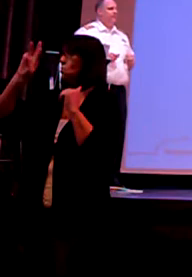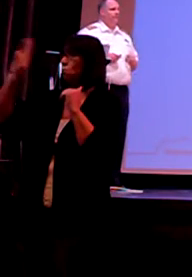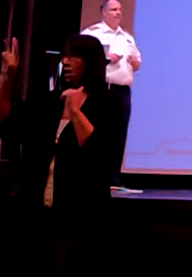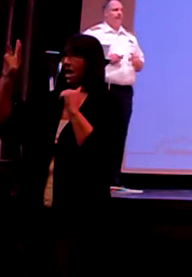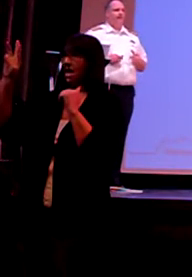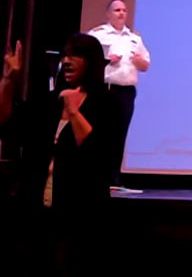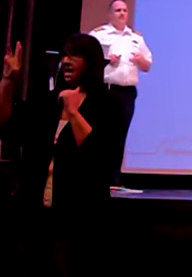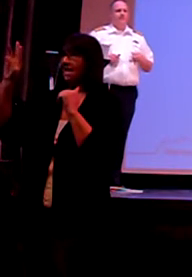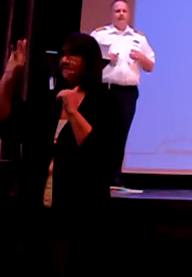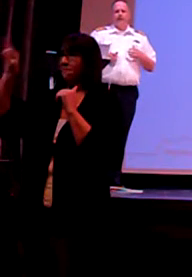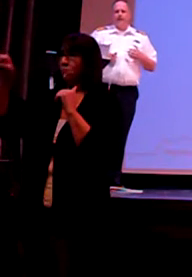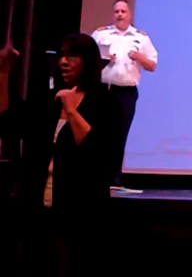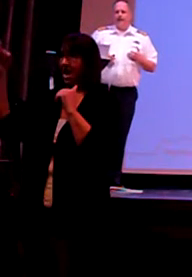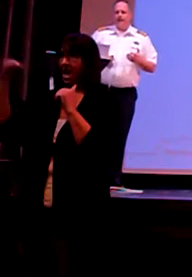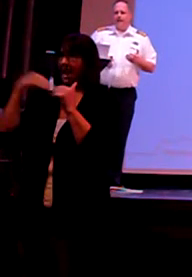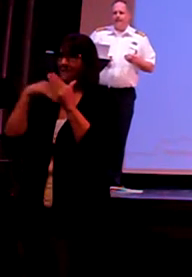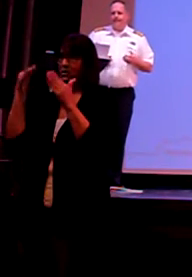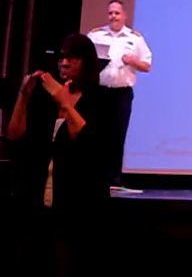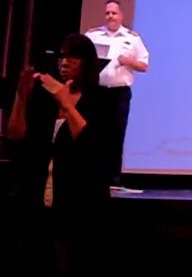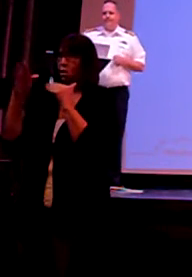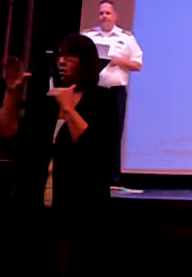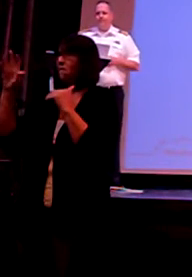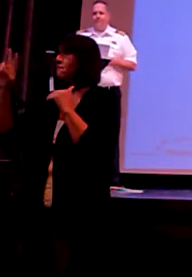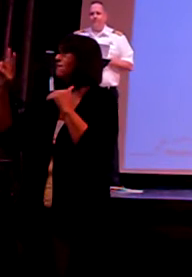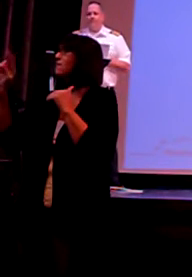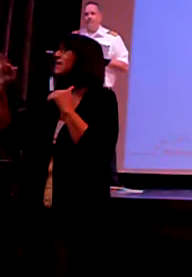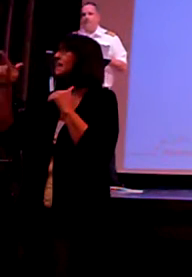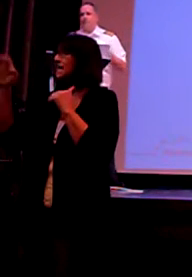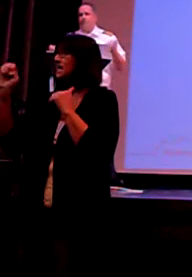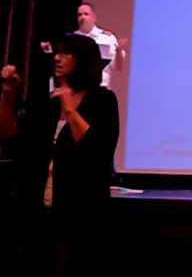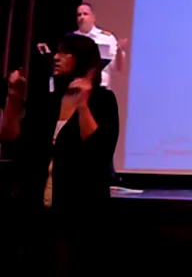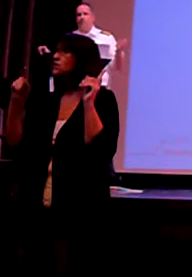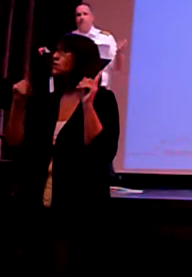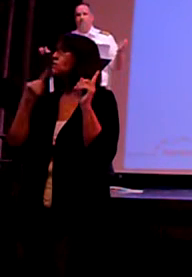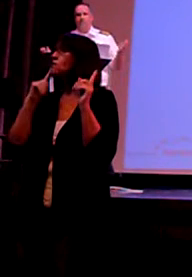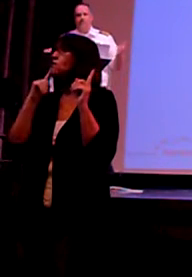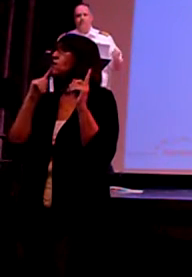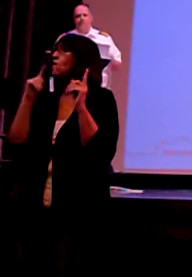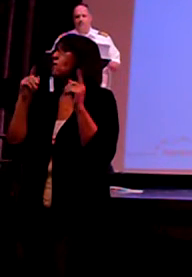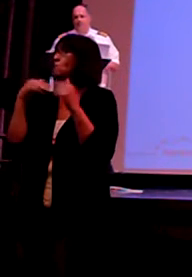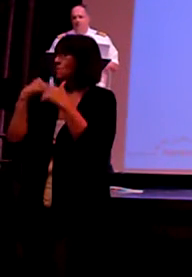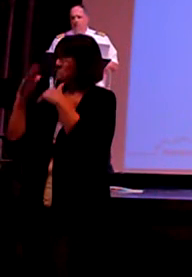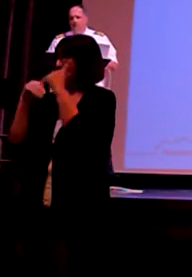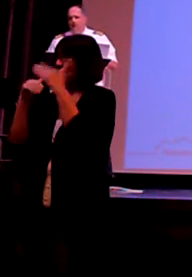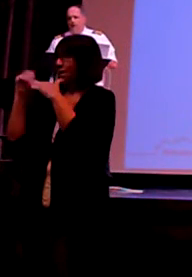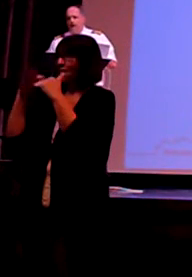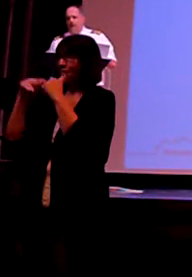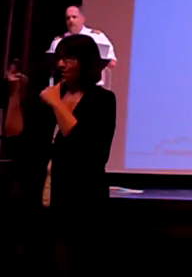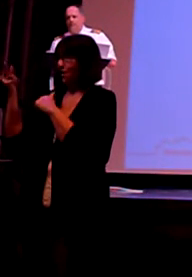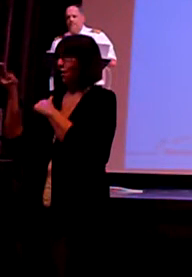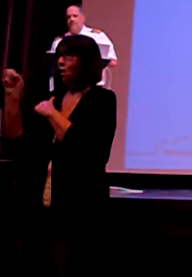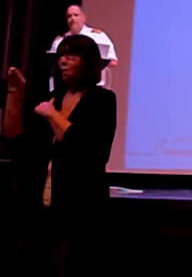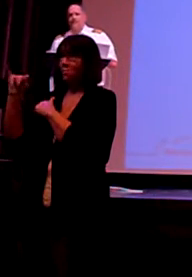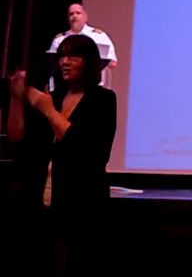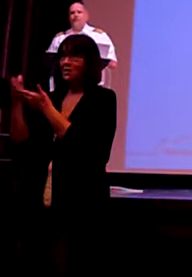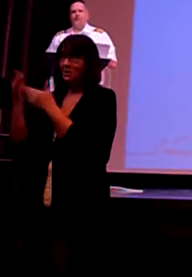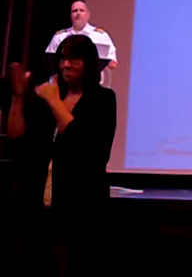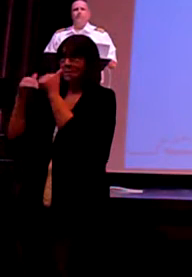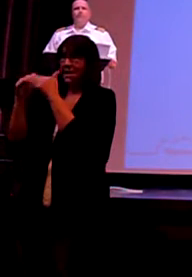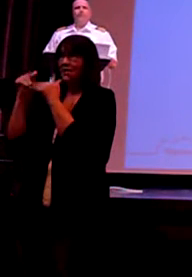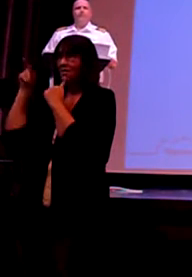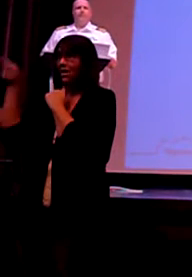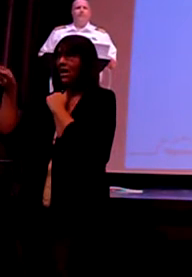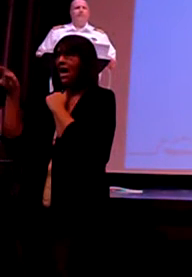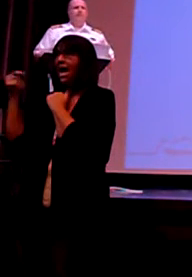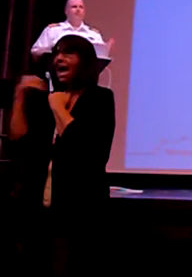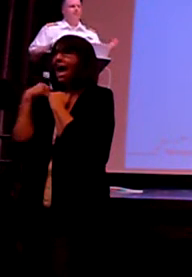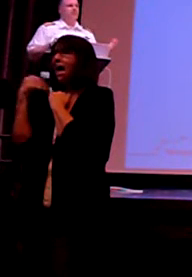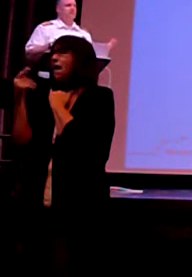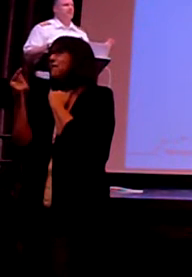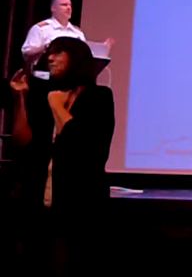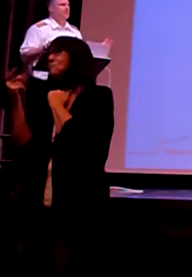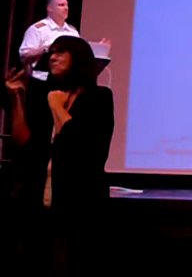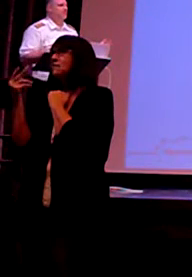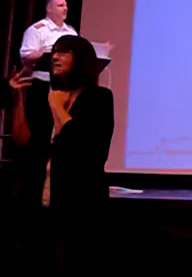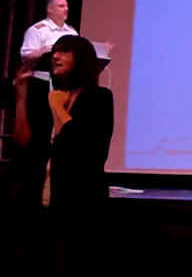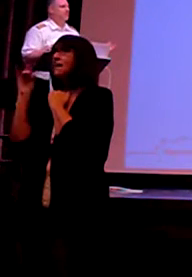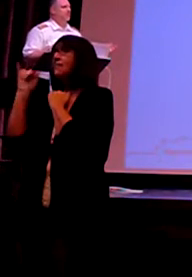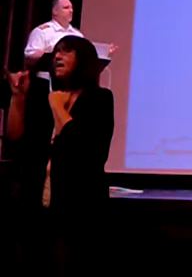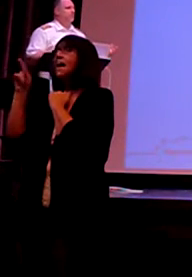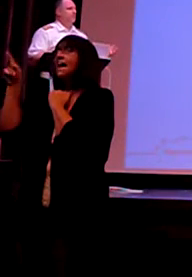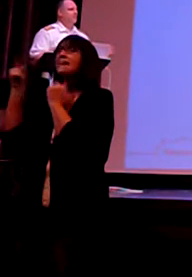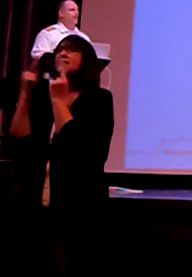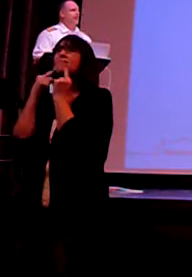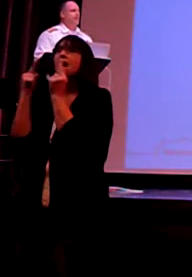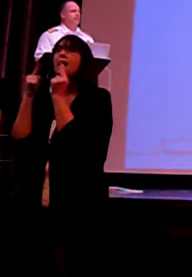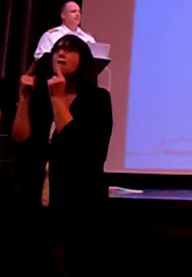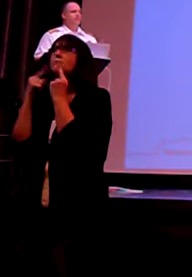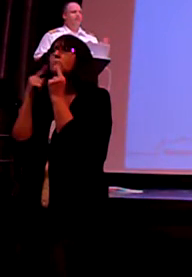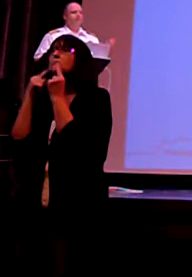of France, and that's where the harmony was built, and there are a couple of things that St. Nazaire is famous